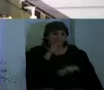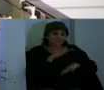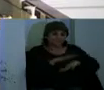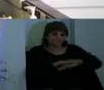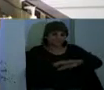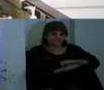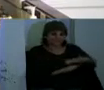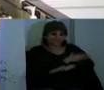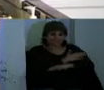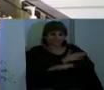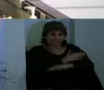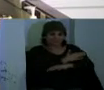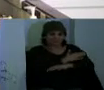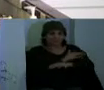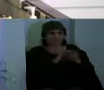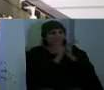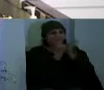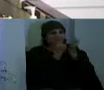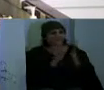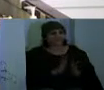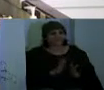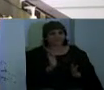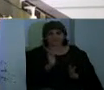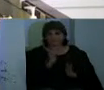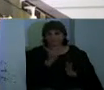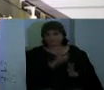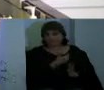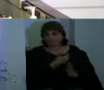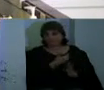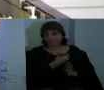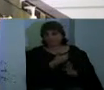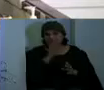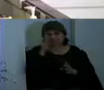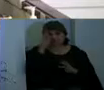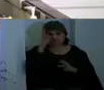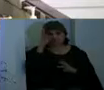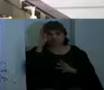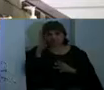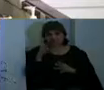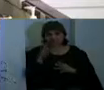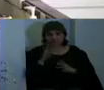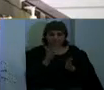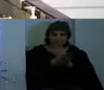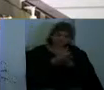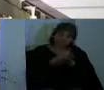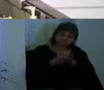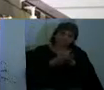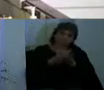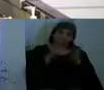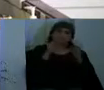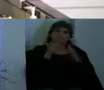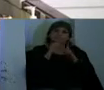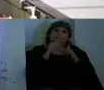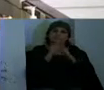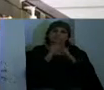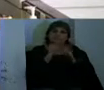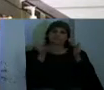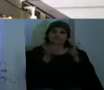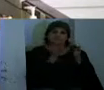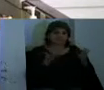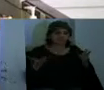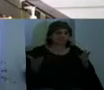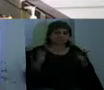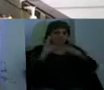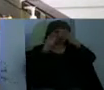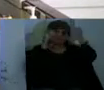is the agent of our creation. He's the divine word through whom all things in heaven and on earth